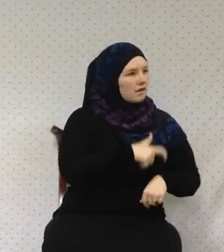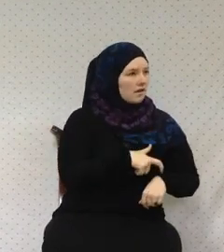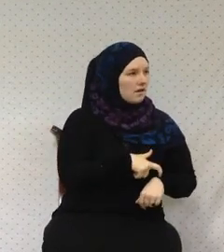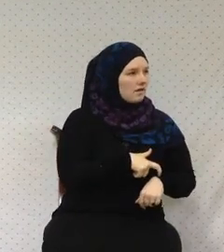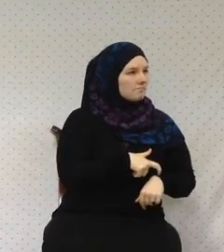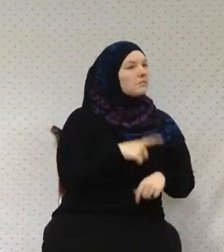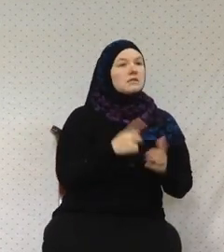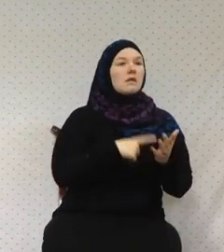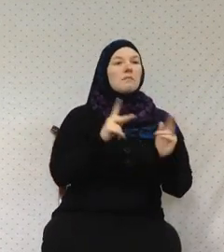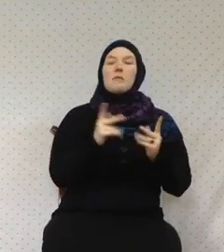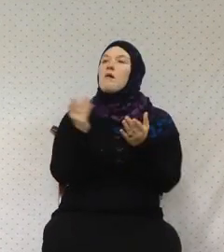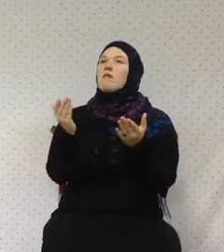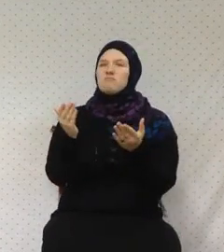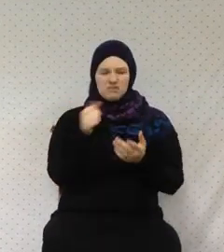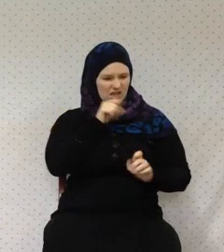answer my prayer."